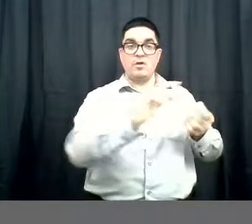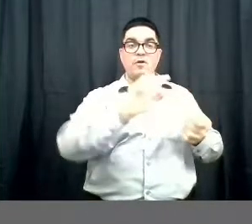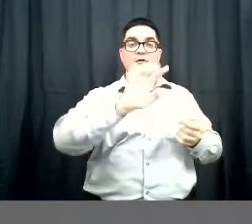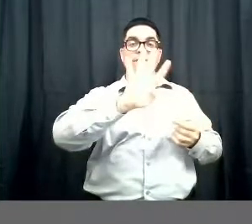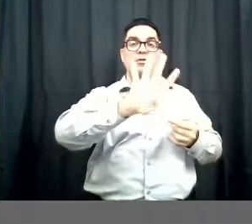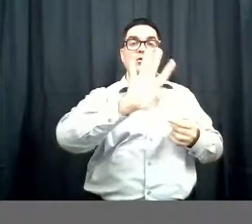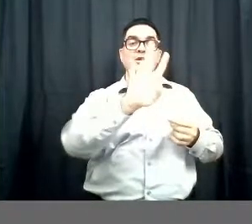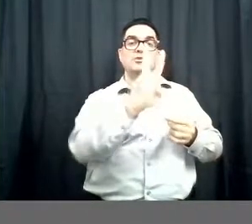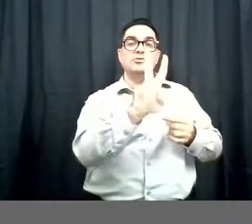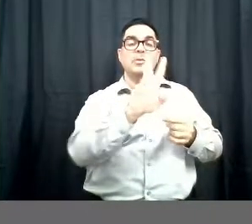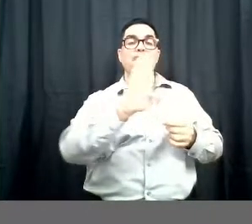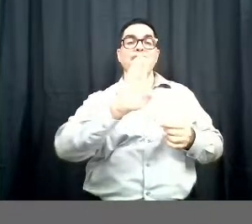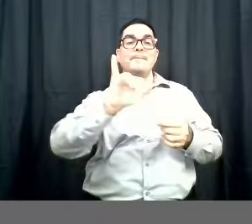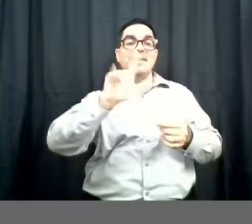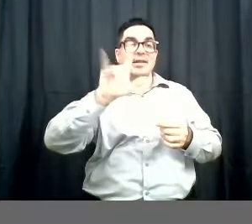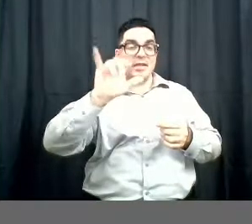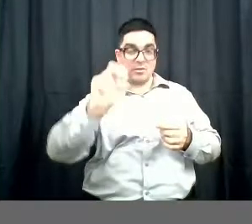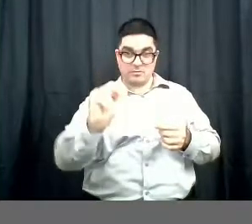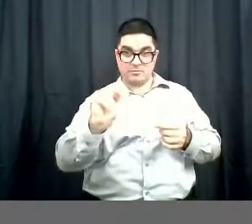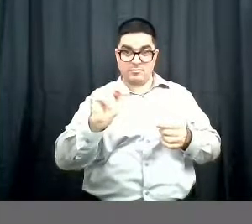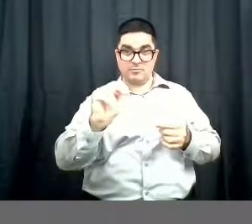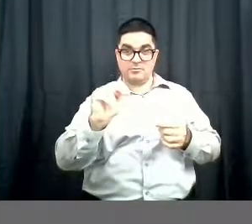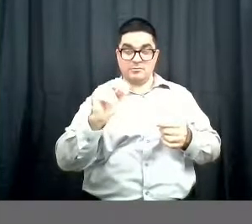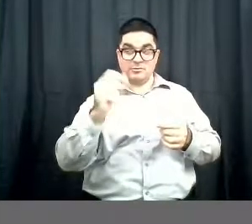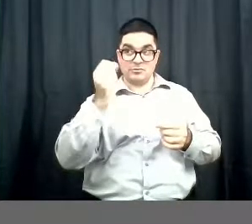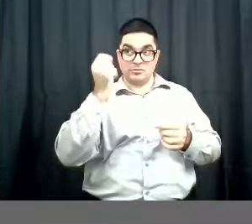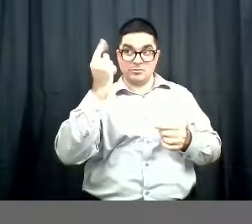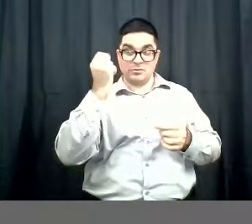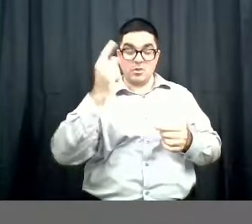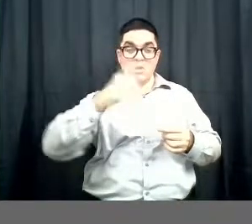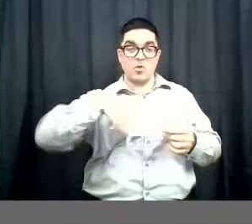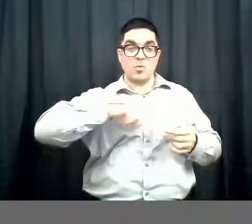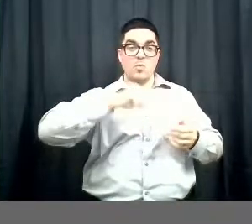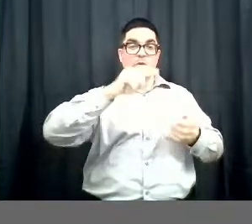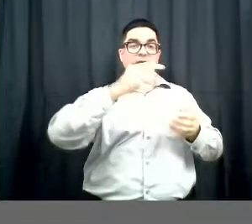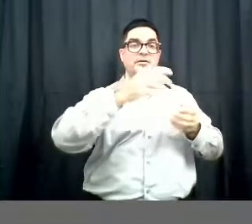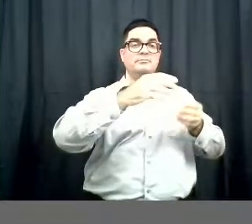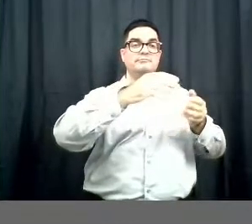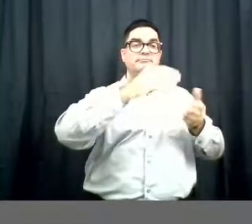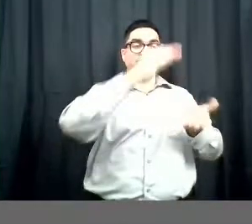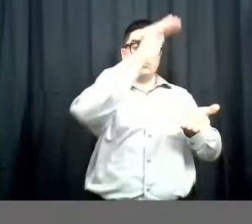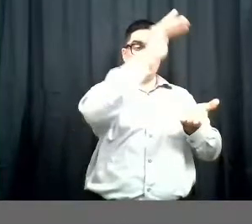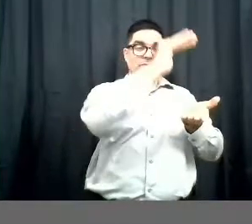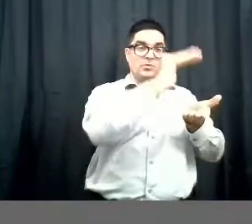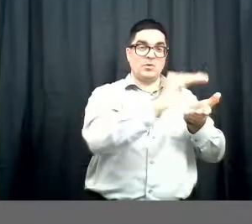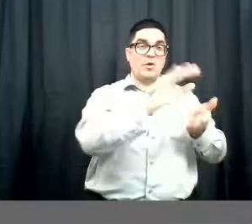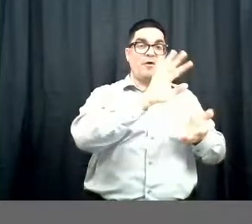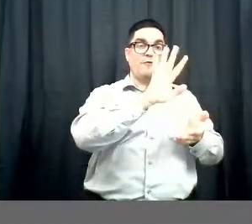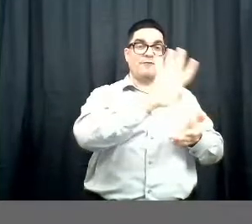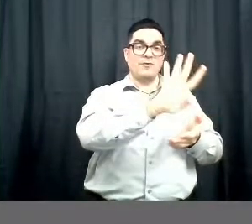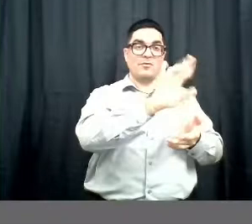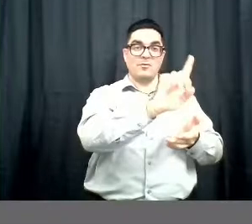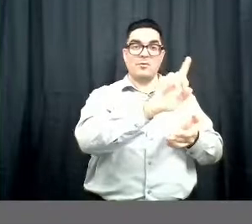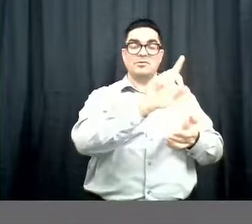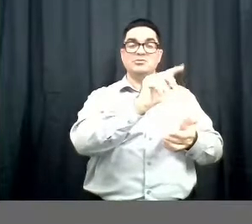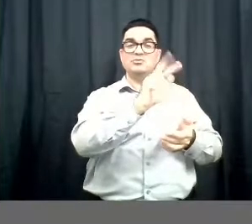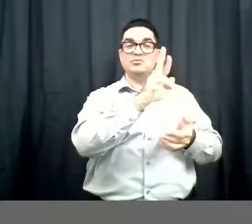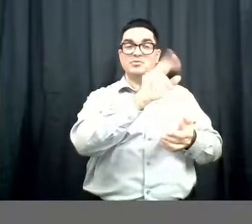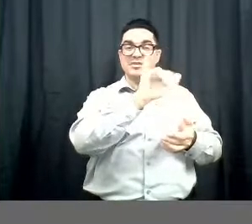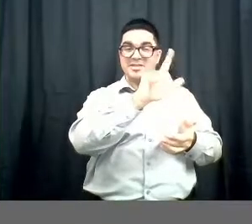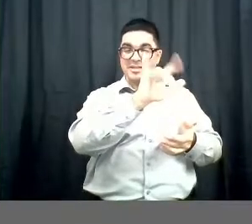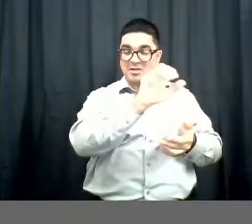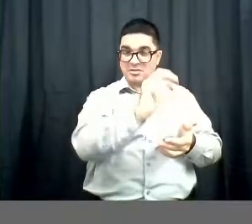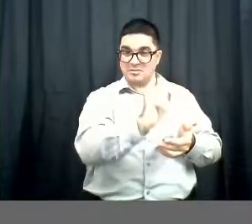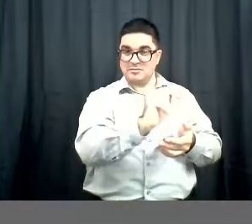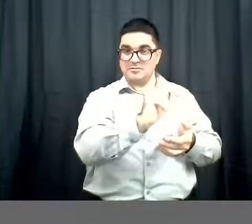We've eliminated $41 trillion of claims in the work that's been done. Those are claims that might have had to be paid by the Commonwealth,